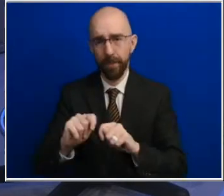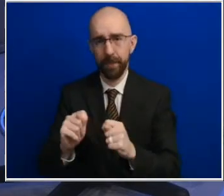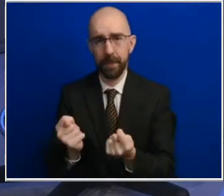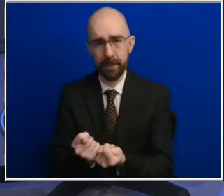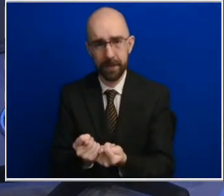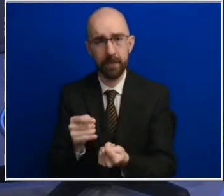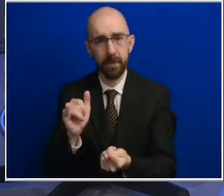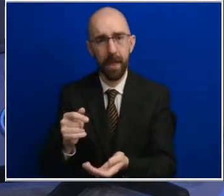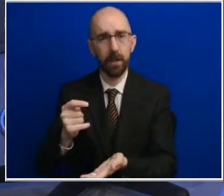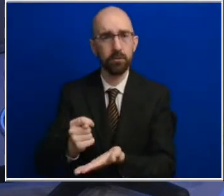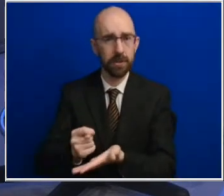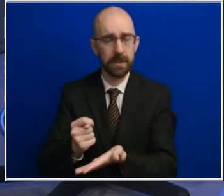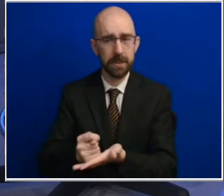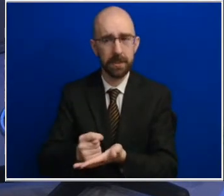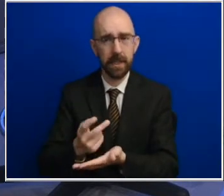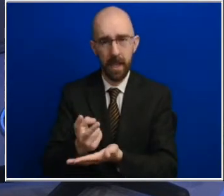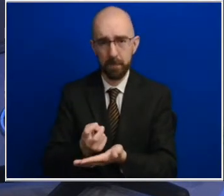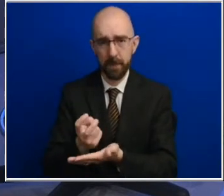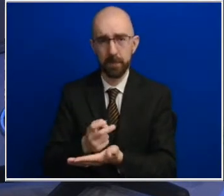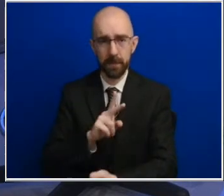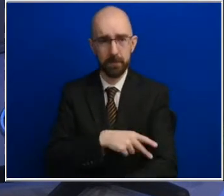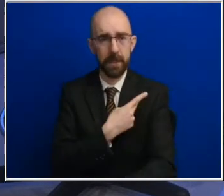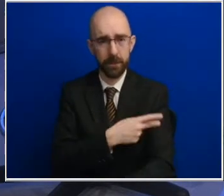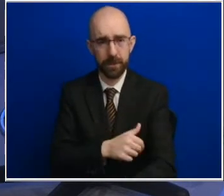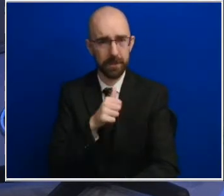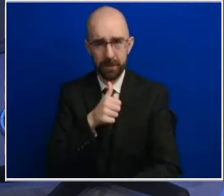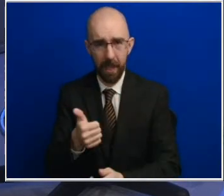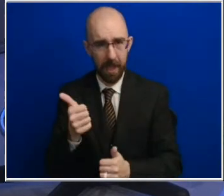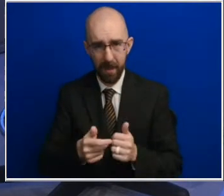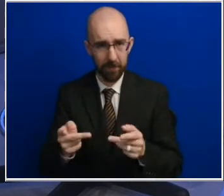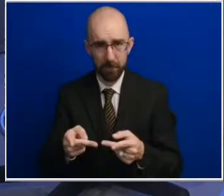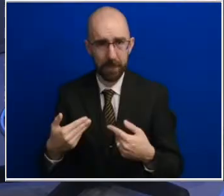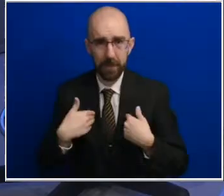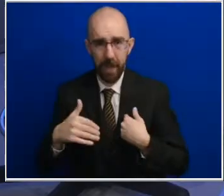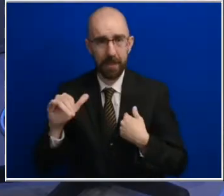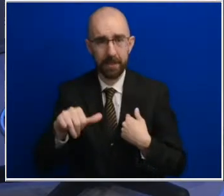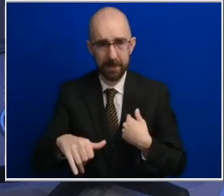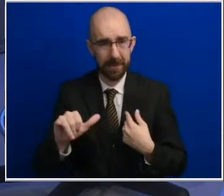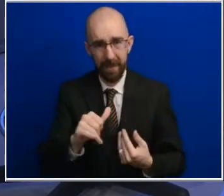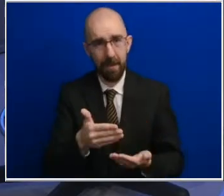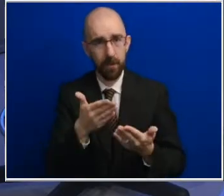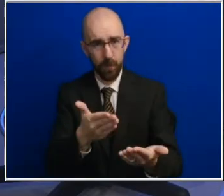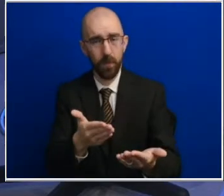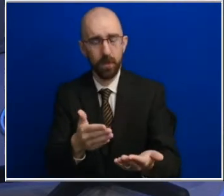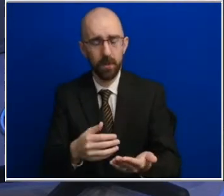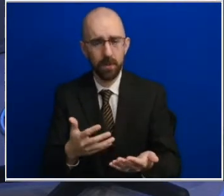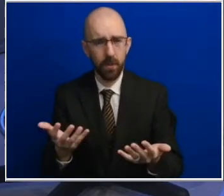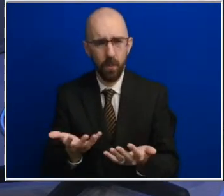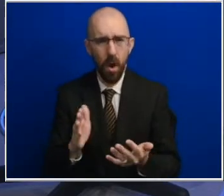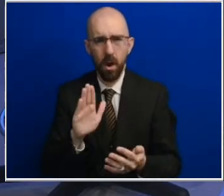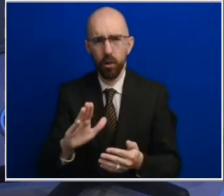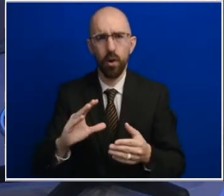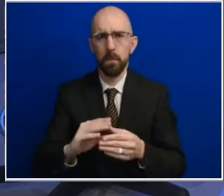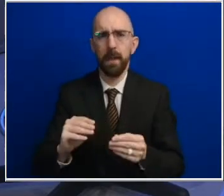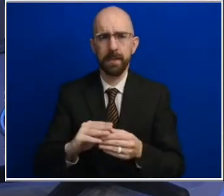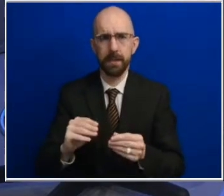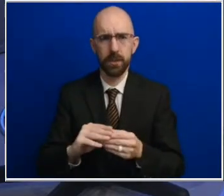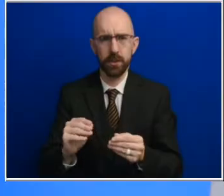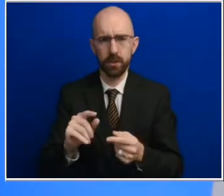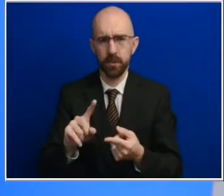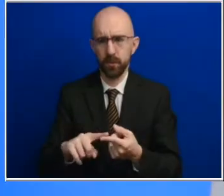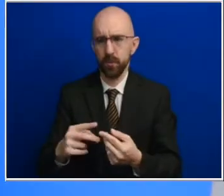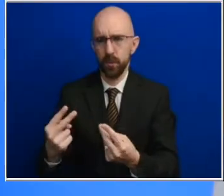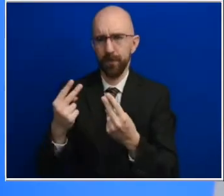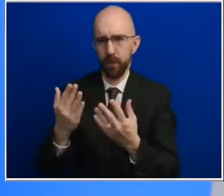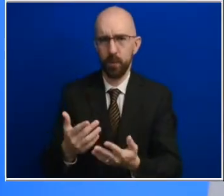treats epilepsy patients. Not every place has someone like you. What would be your message to viewers watching? Just